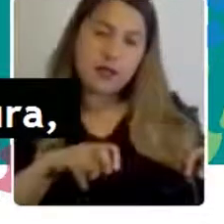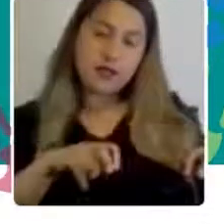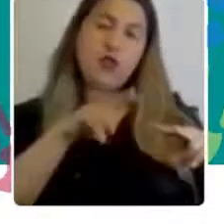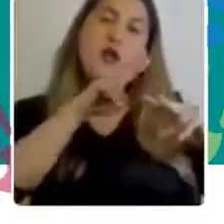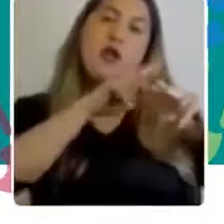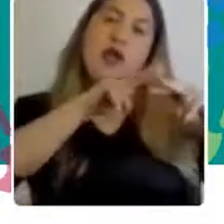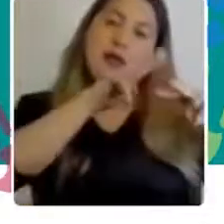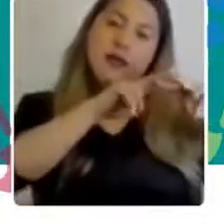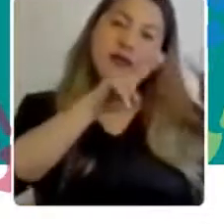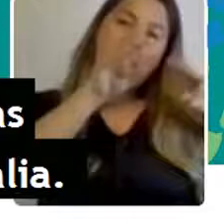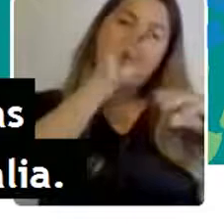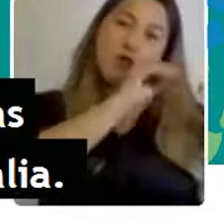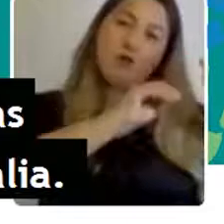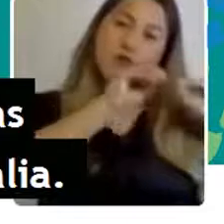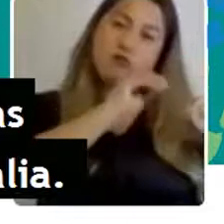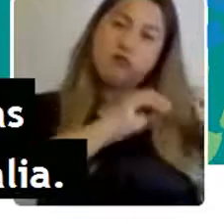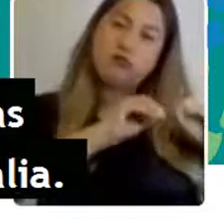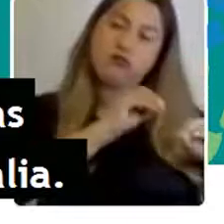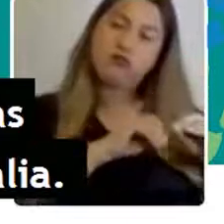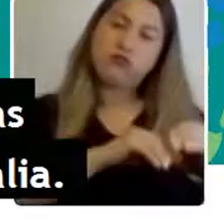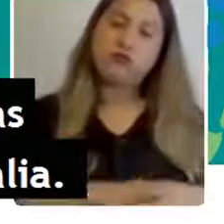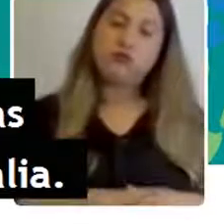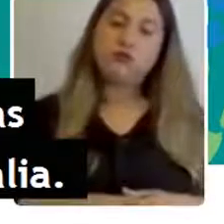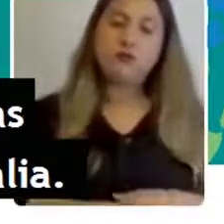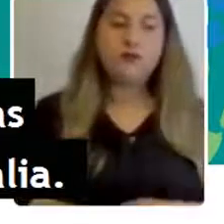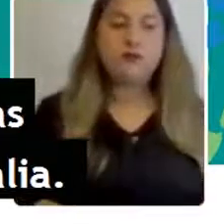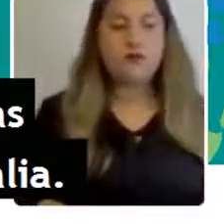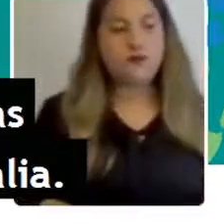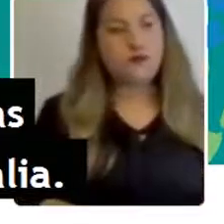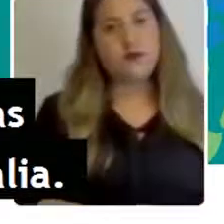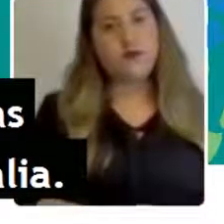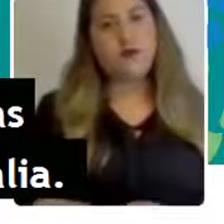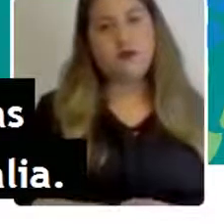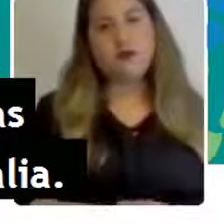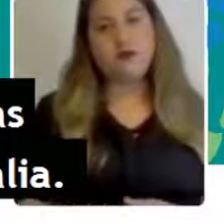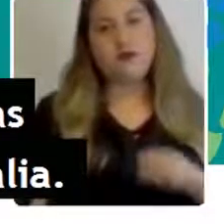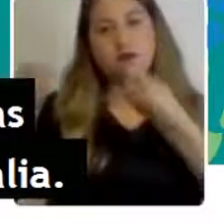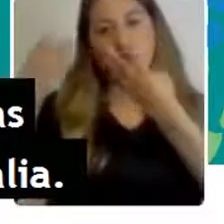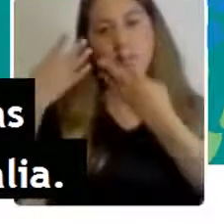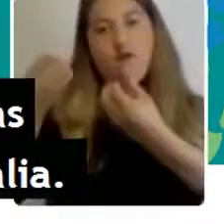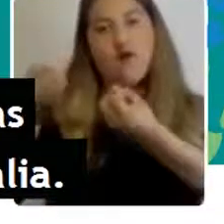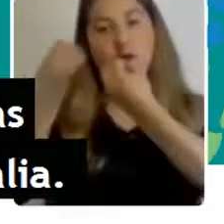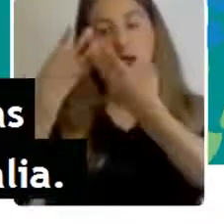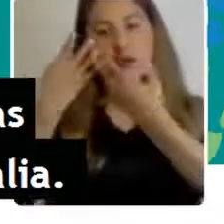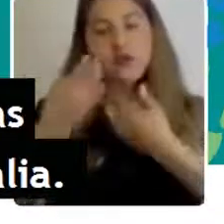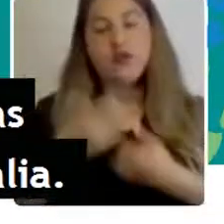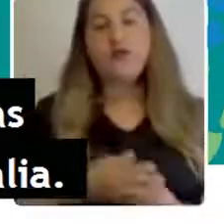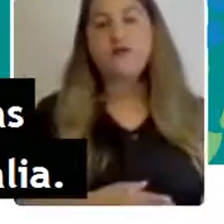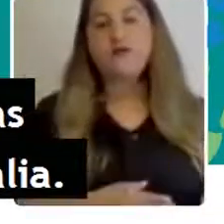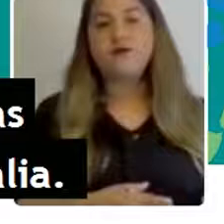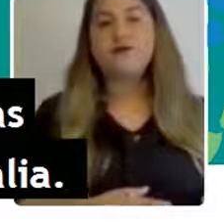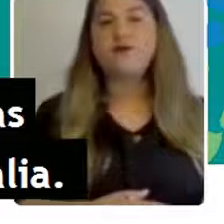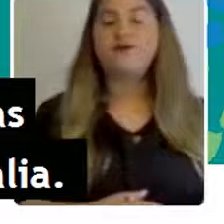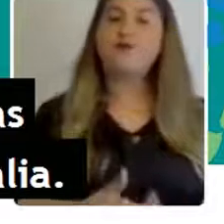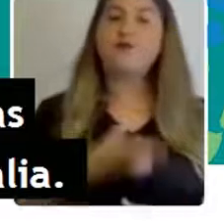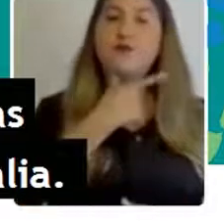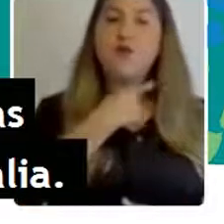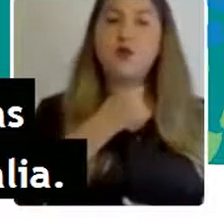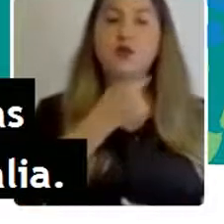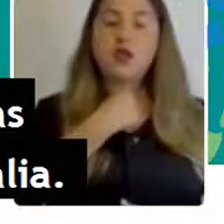on. So now I would like to spend a few minutes on the Italian initiatives in rare